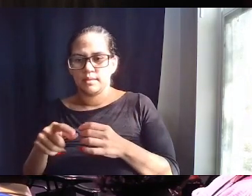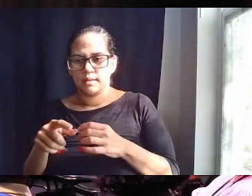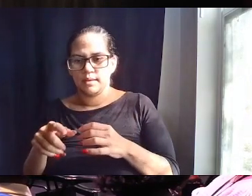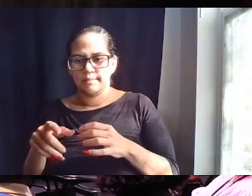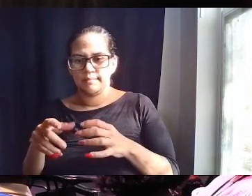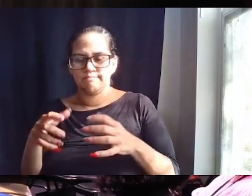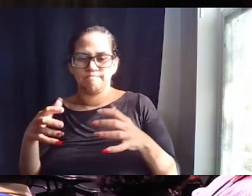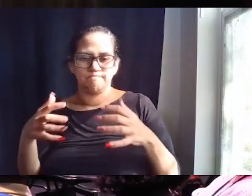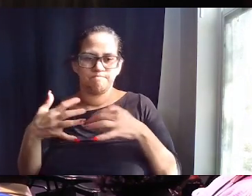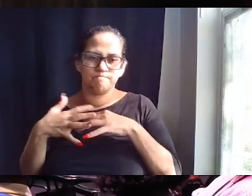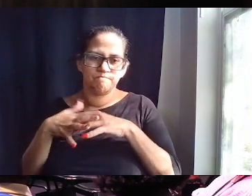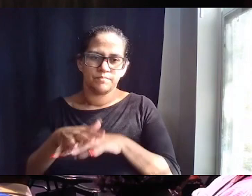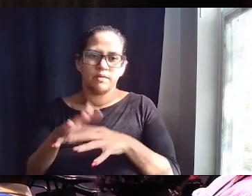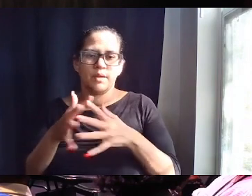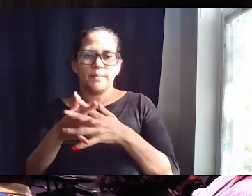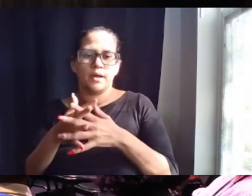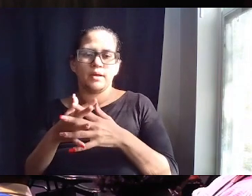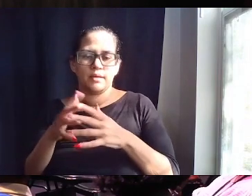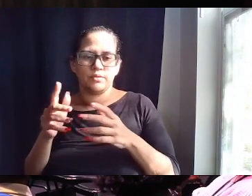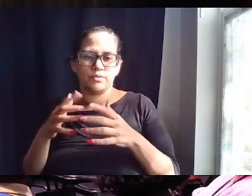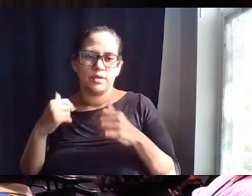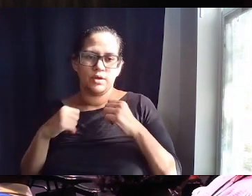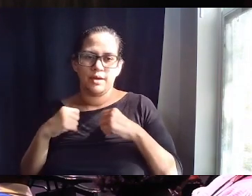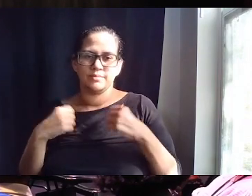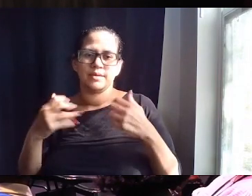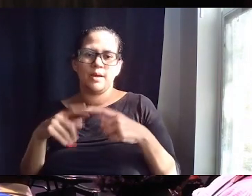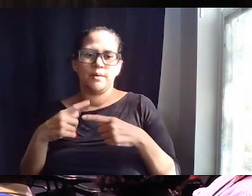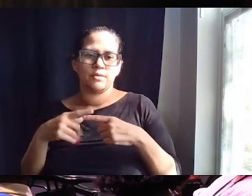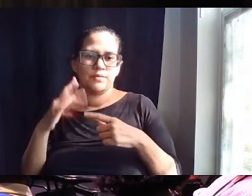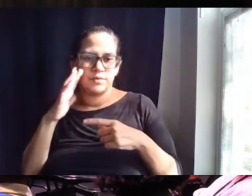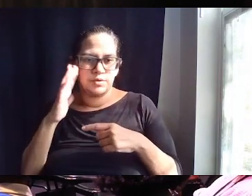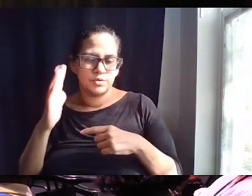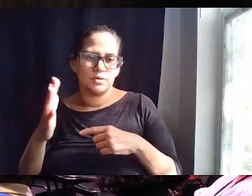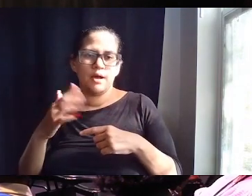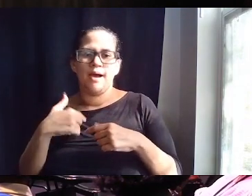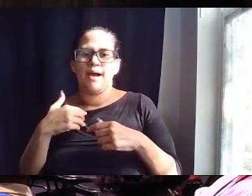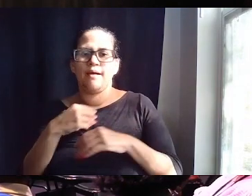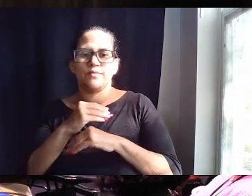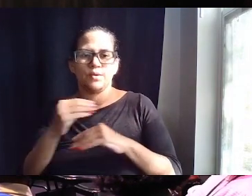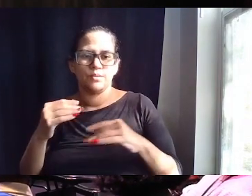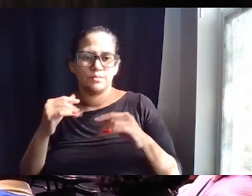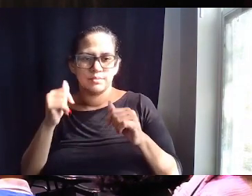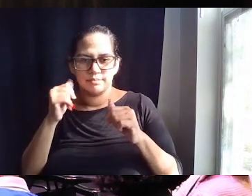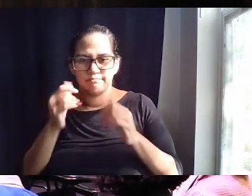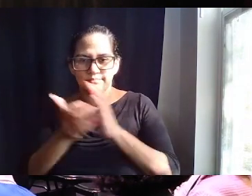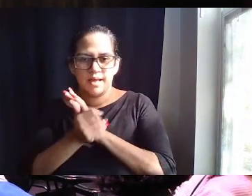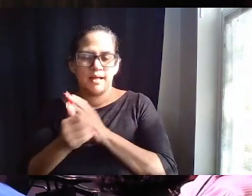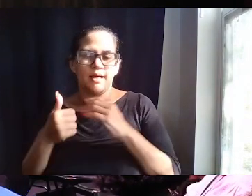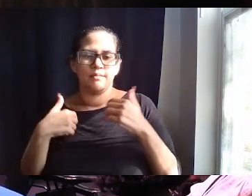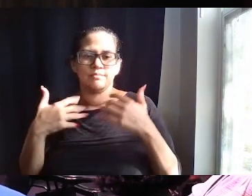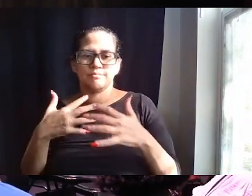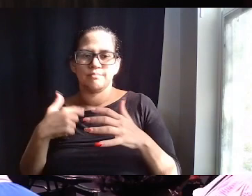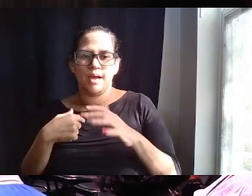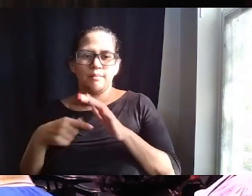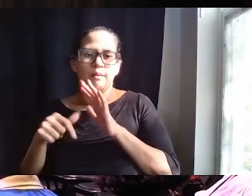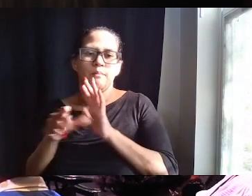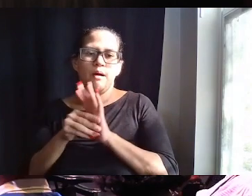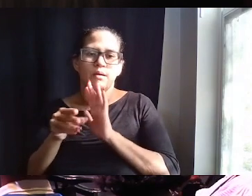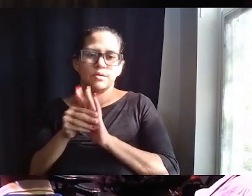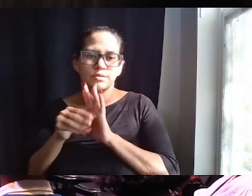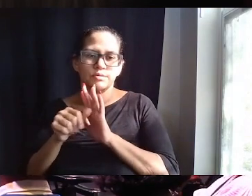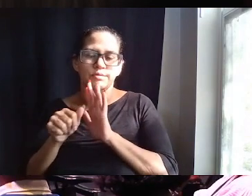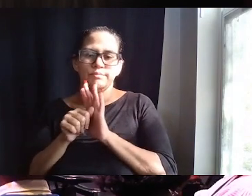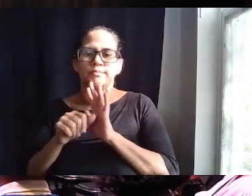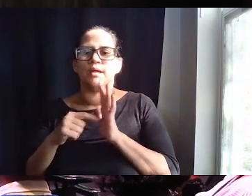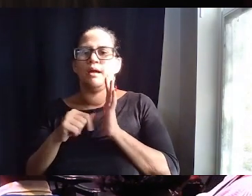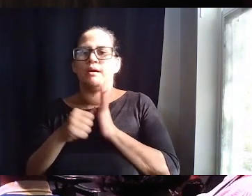I'm scared about the future. I'm scared I have no talent. I am scared I am an imposter, that I'm not Latina enough to be in